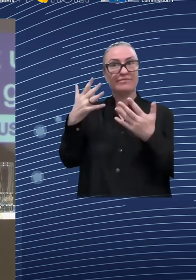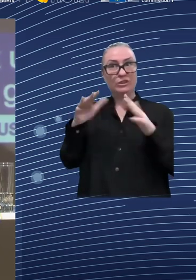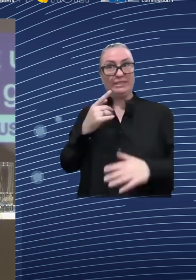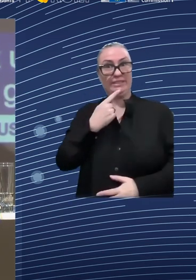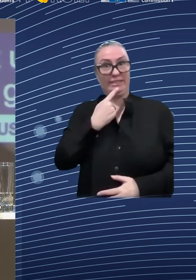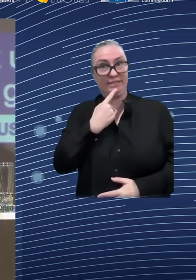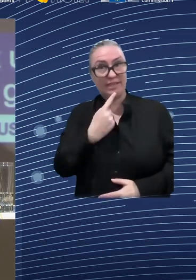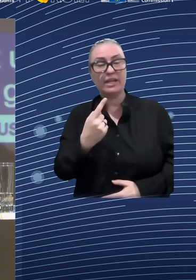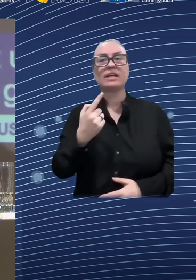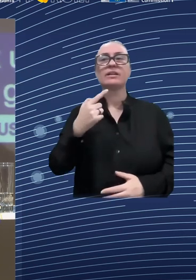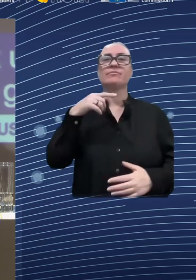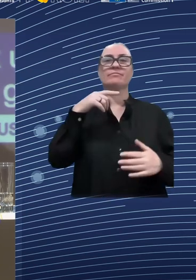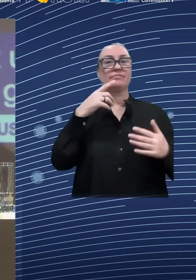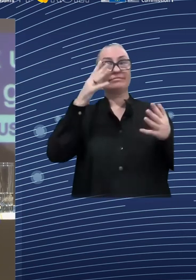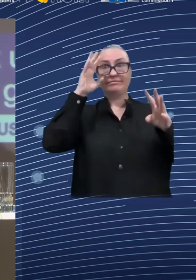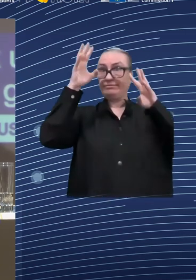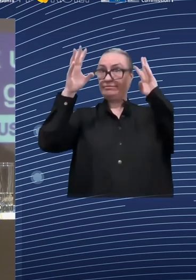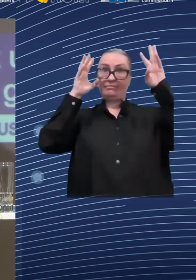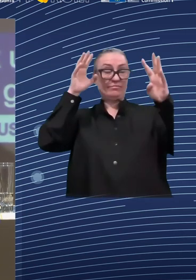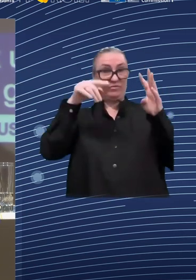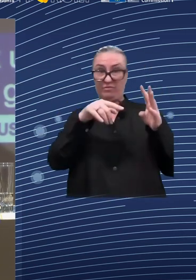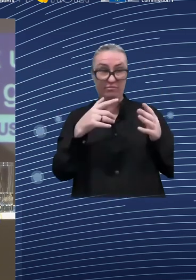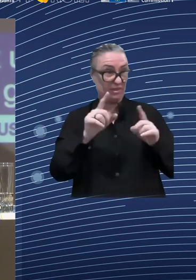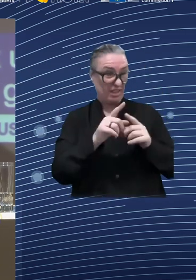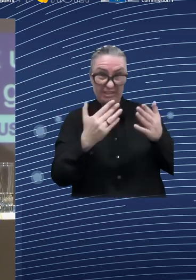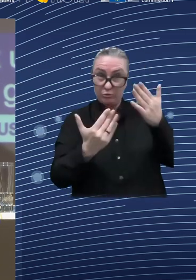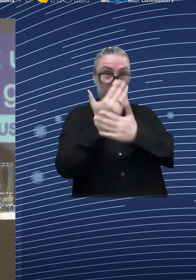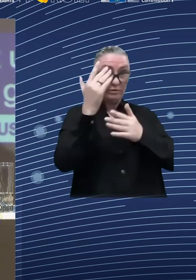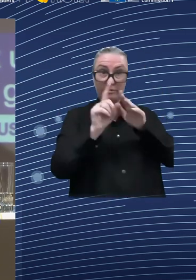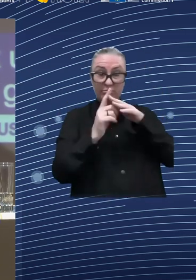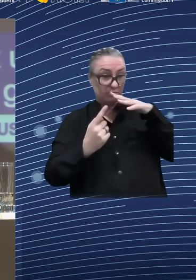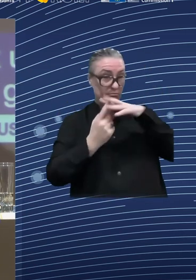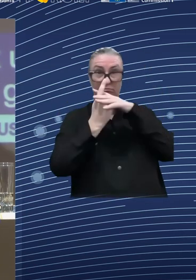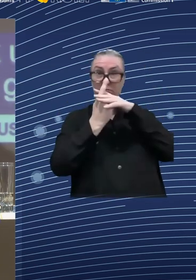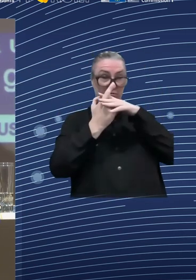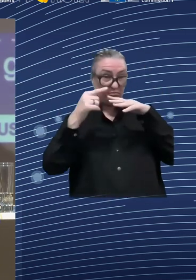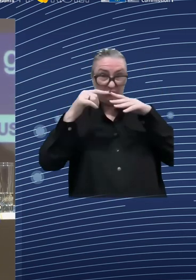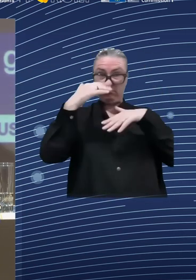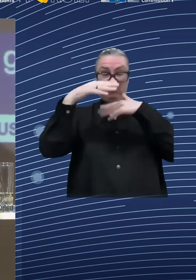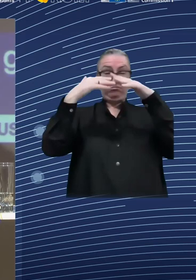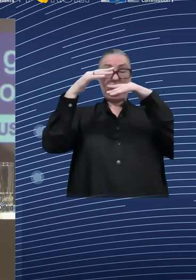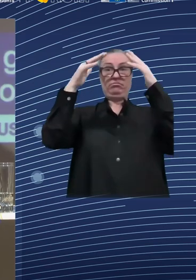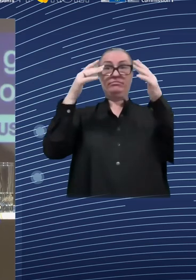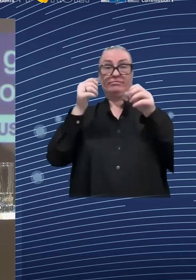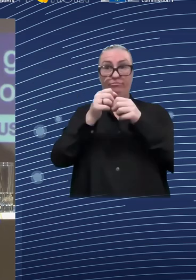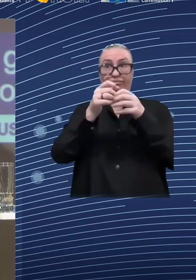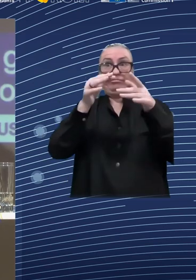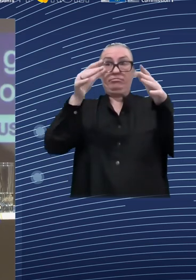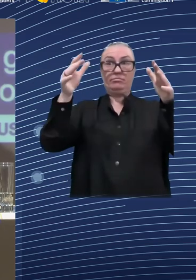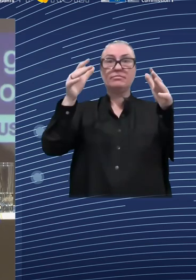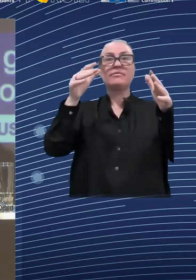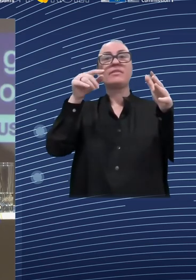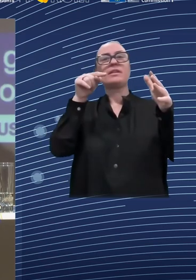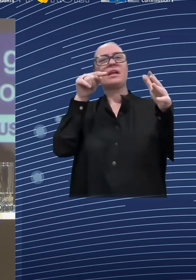education institutions are autonomous, and that's not something we'd ever want to change. So there are initiatives out there, like within, say, Ireland's